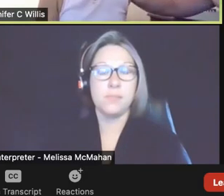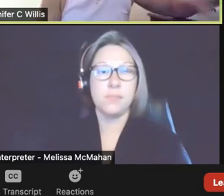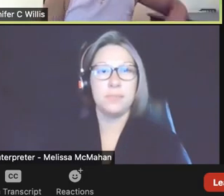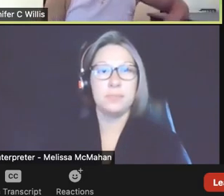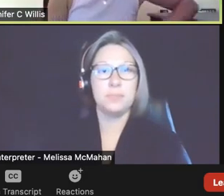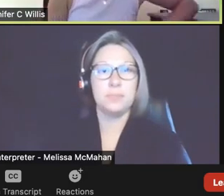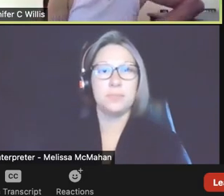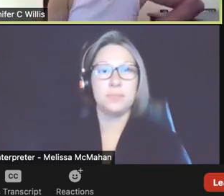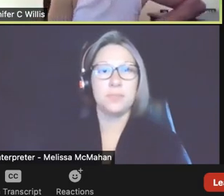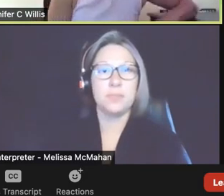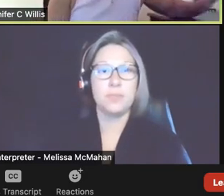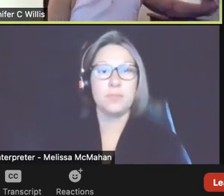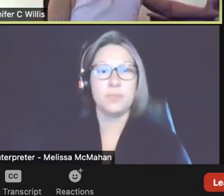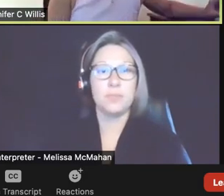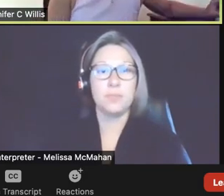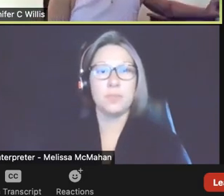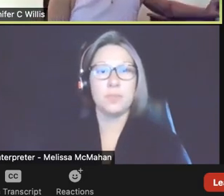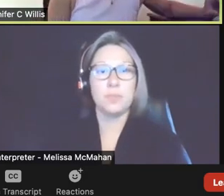Help me one more time.